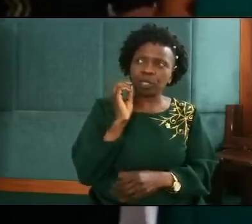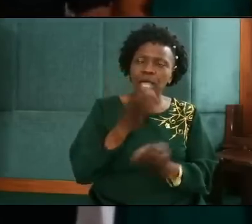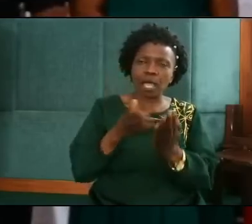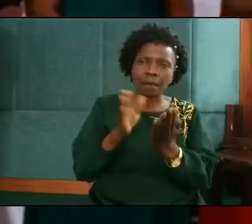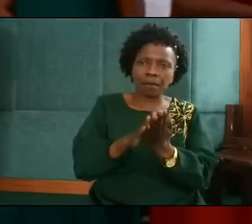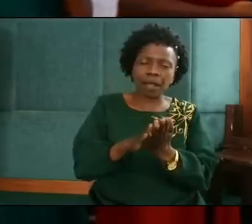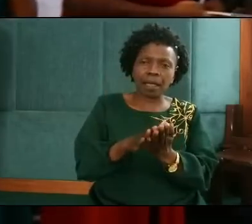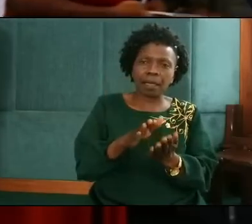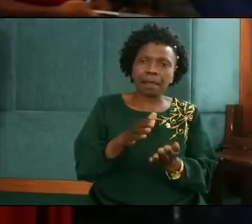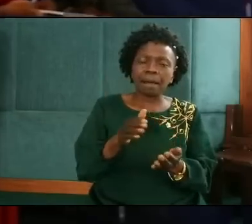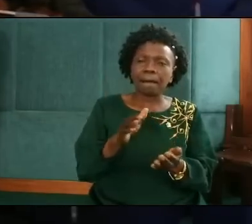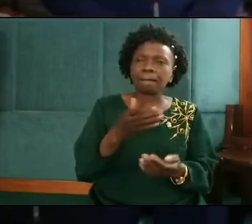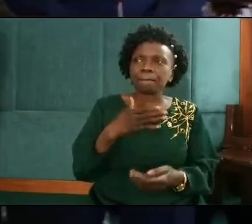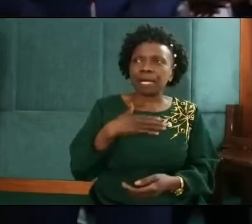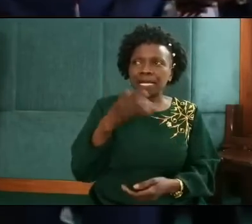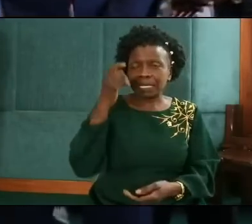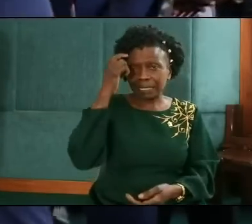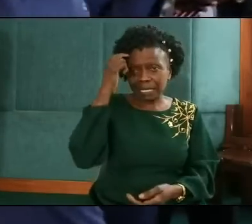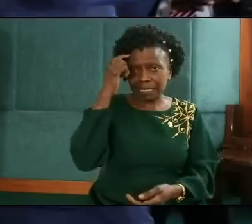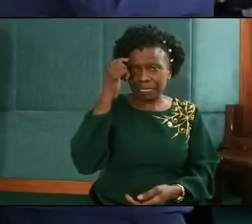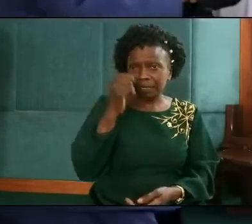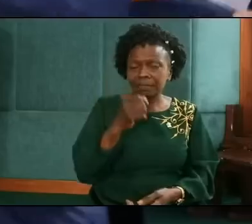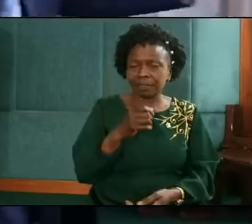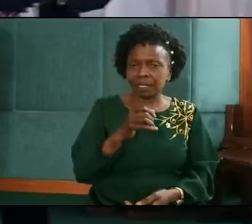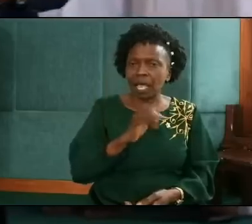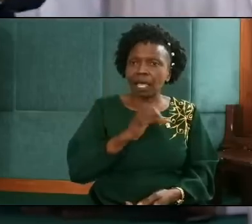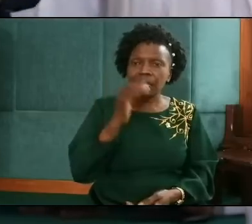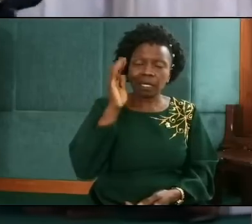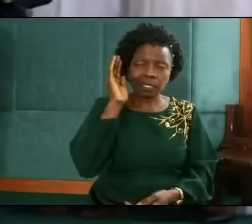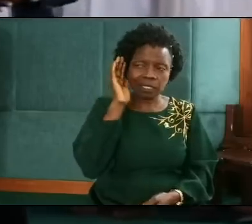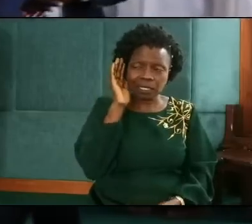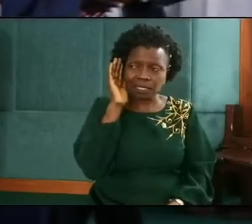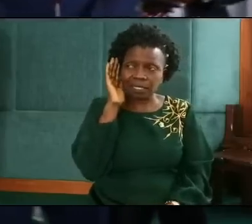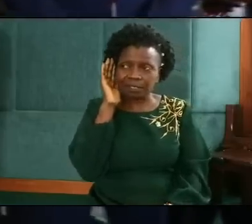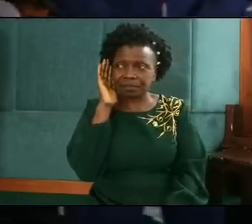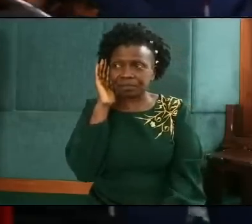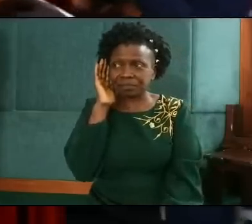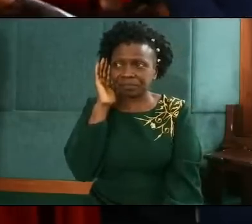my common sense. I reason.